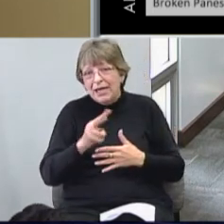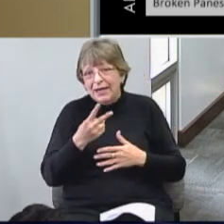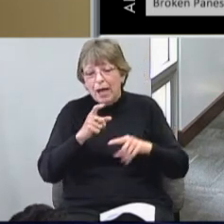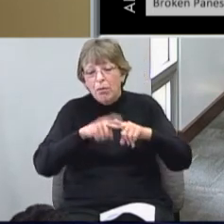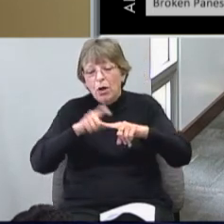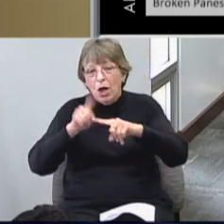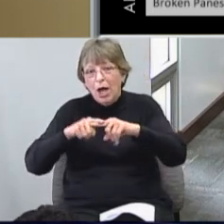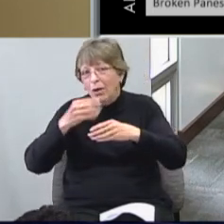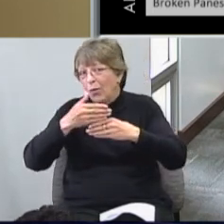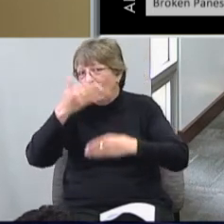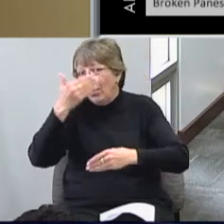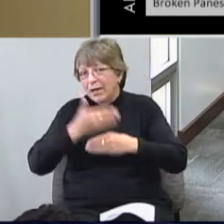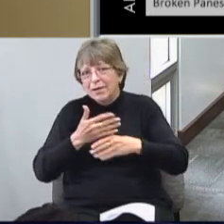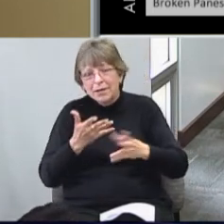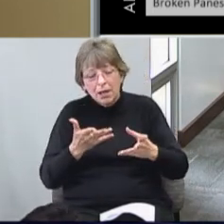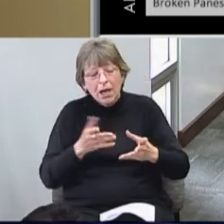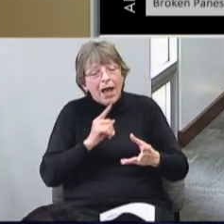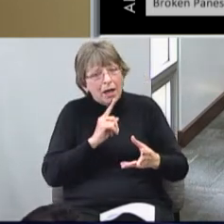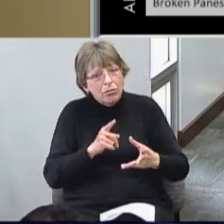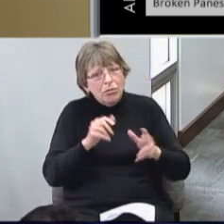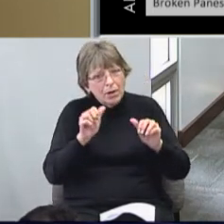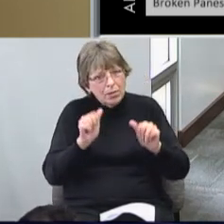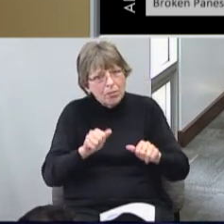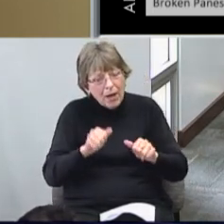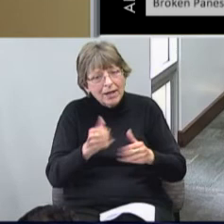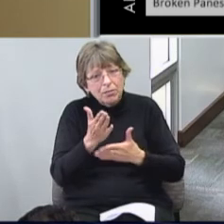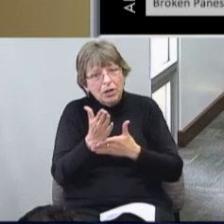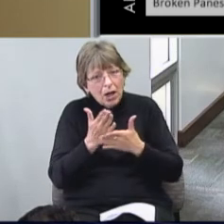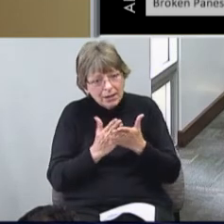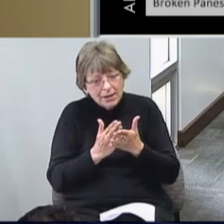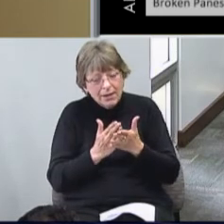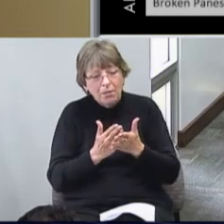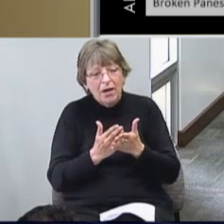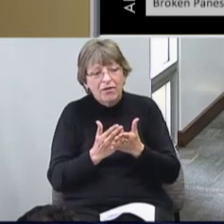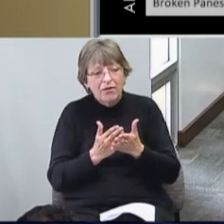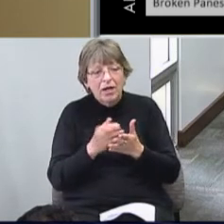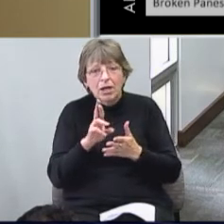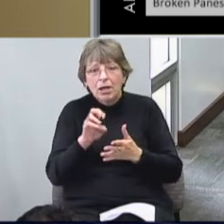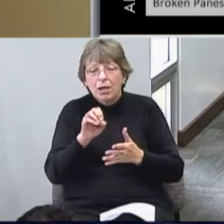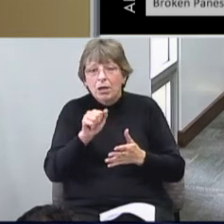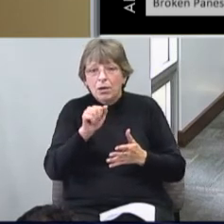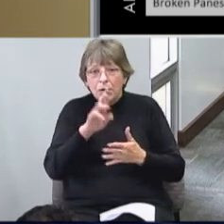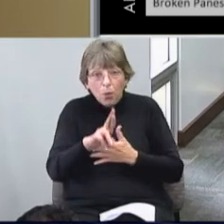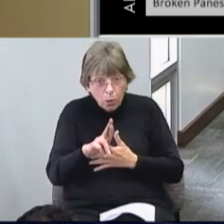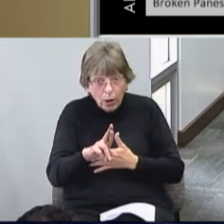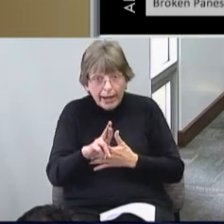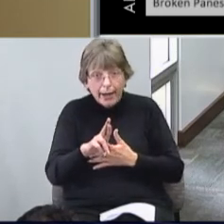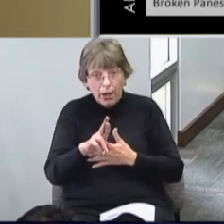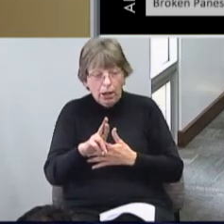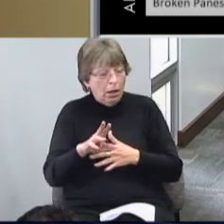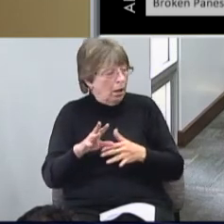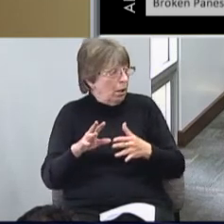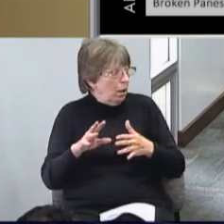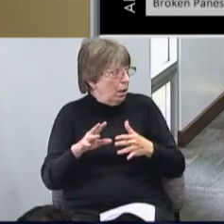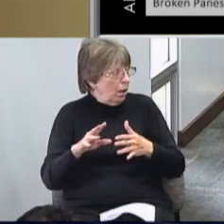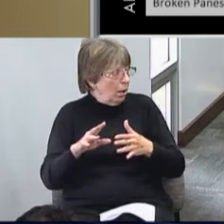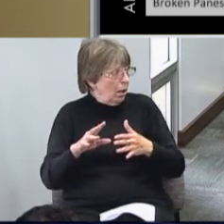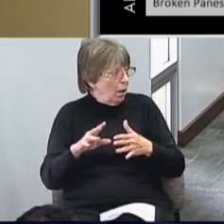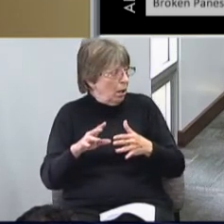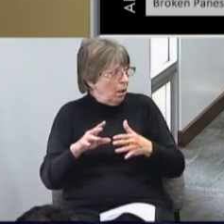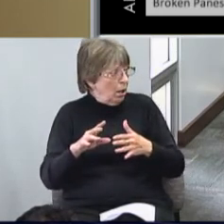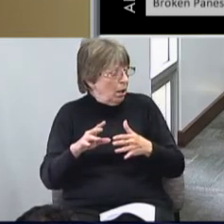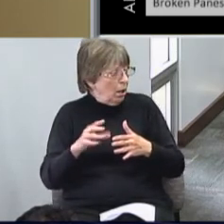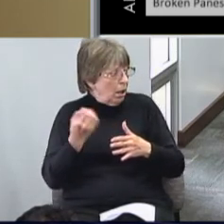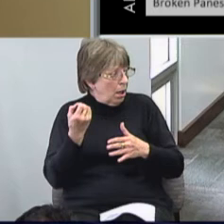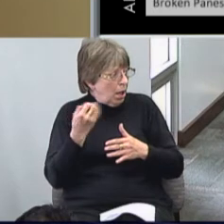And it's possible on some of the rear elevations, double hung would just be 1 over 1. Well, they're all double hung, but one